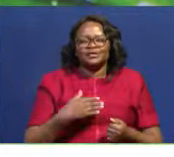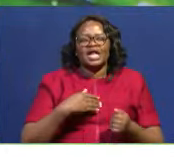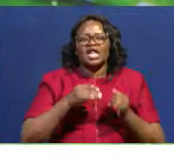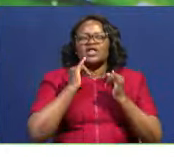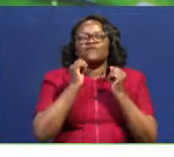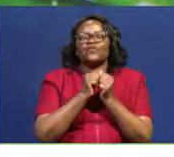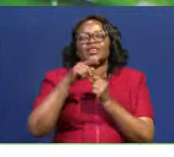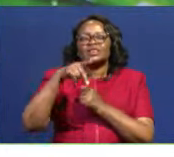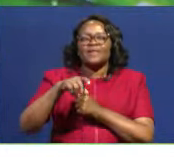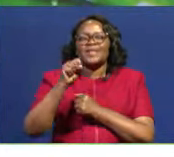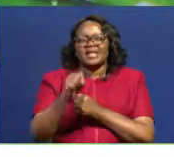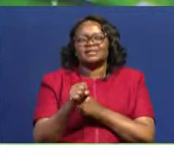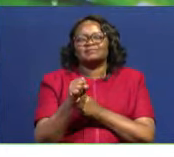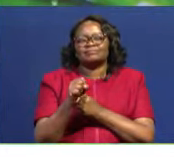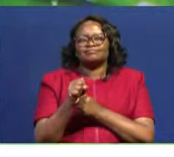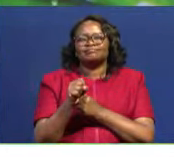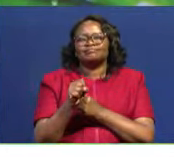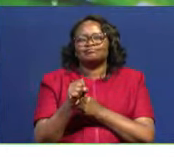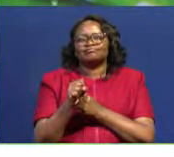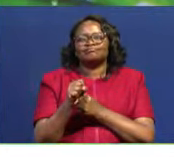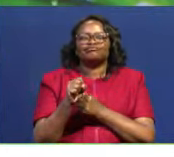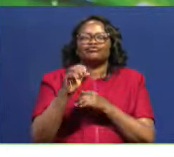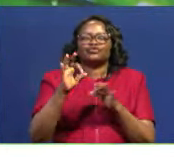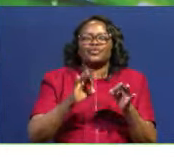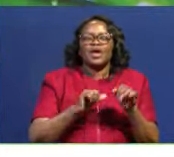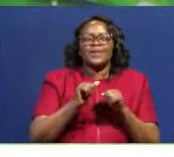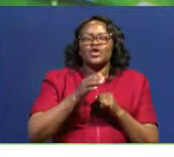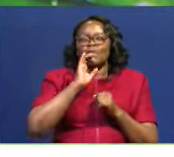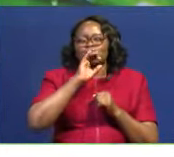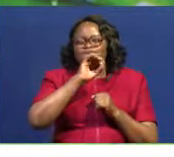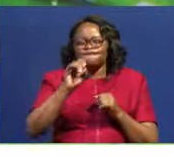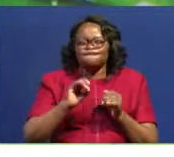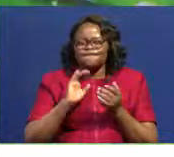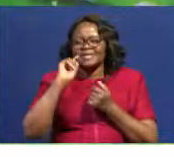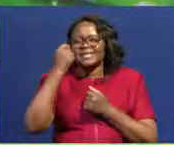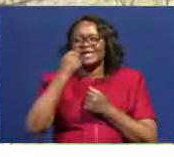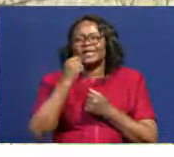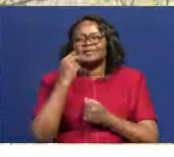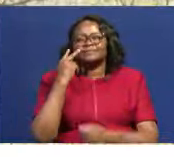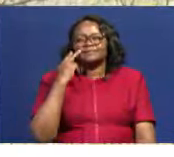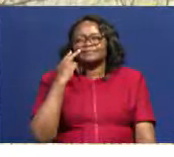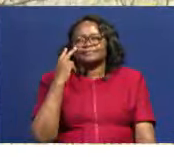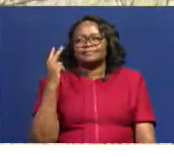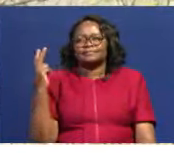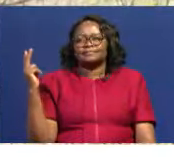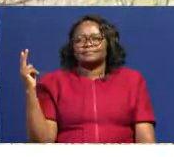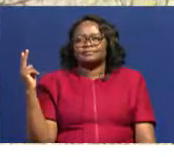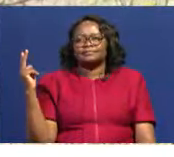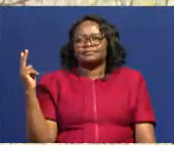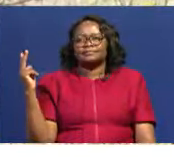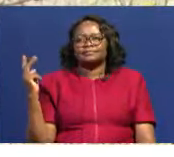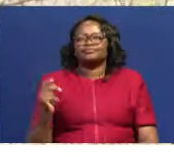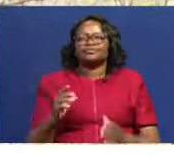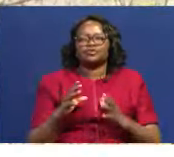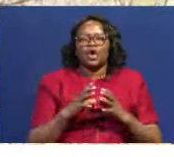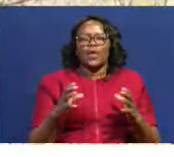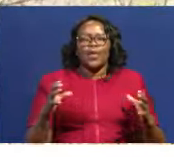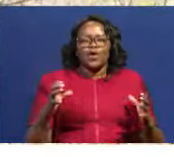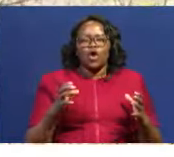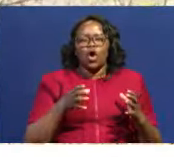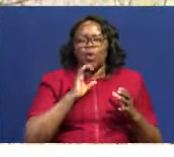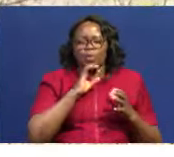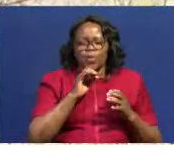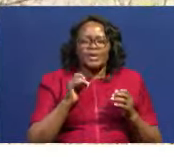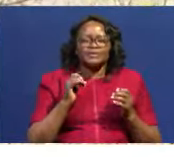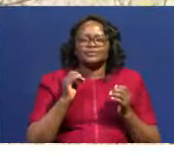interview with the PS to dissect the state of irrigation in the country. Take a look. Well, the expansion of irrigation schemes